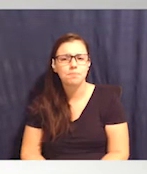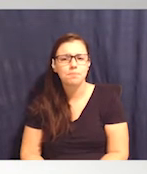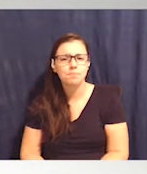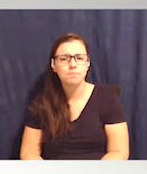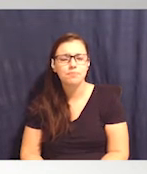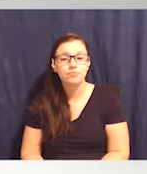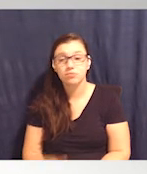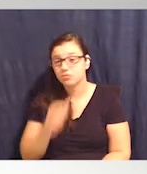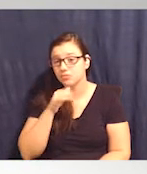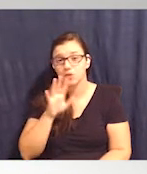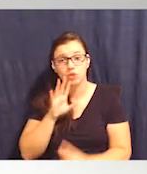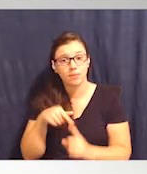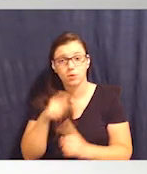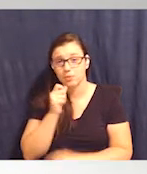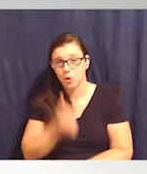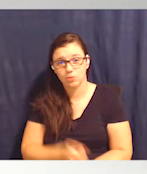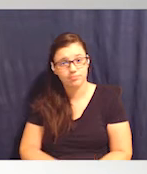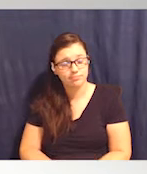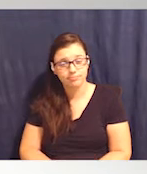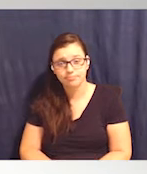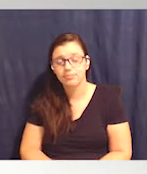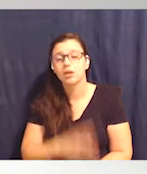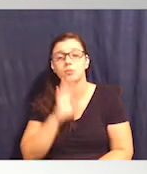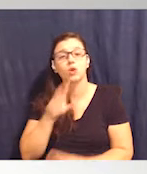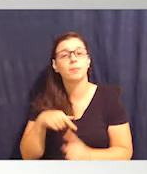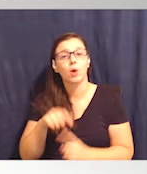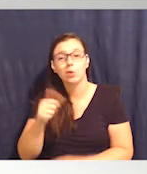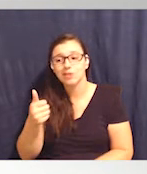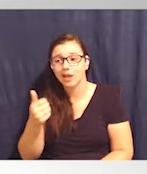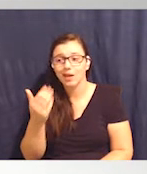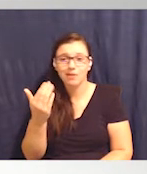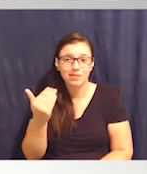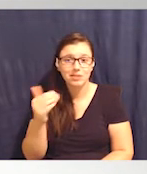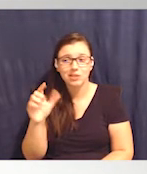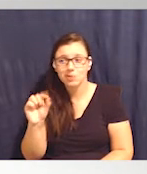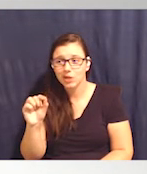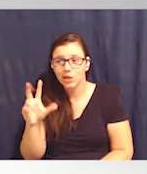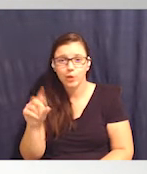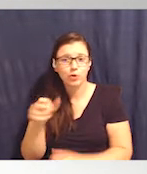talking 10, 15, 20, 30 years down the road for that child.